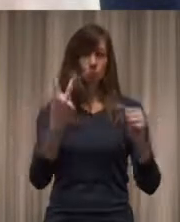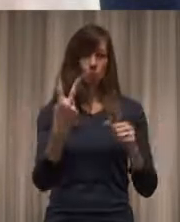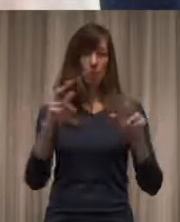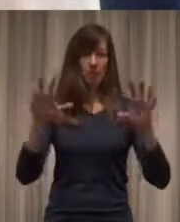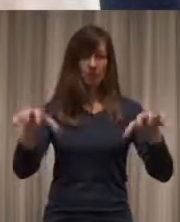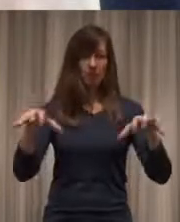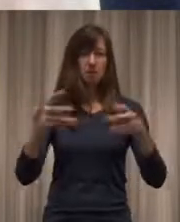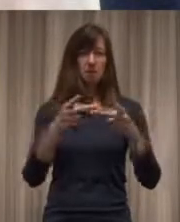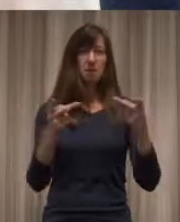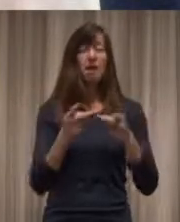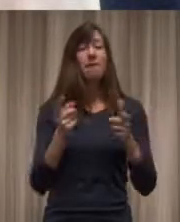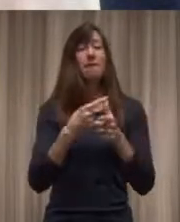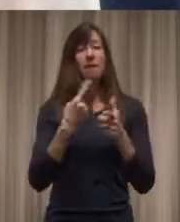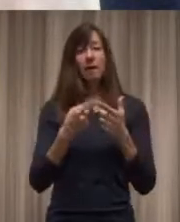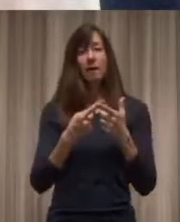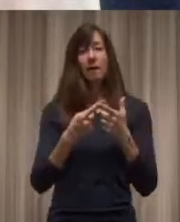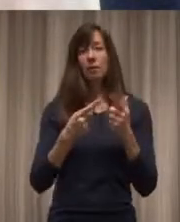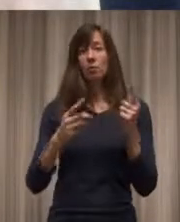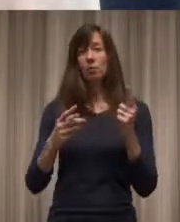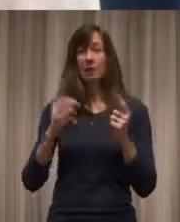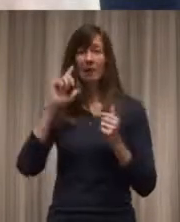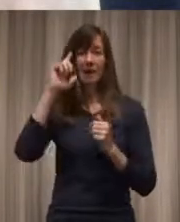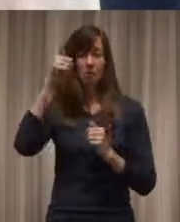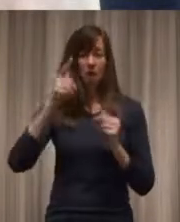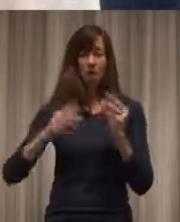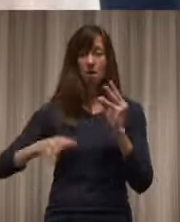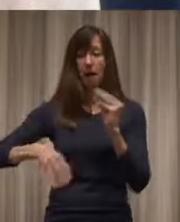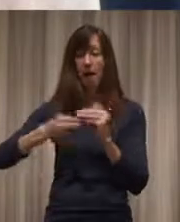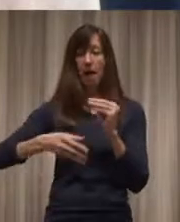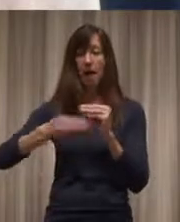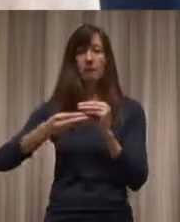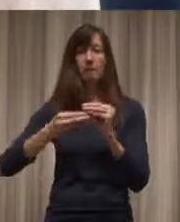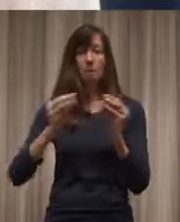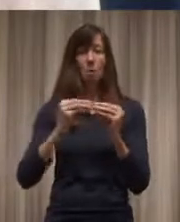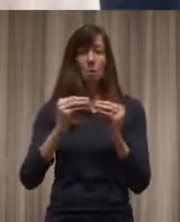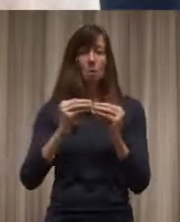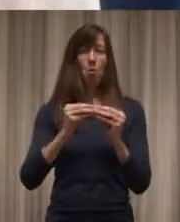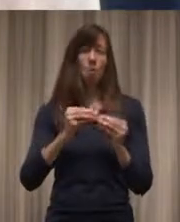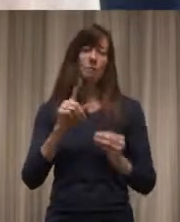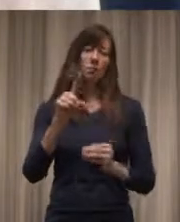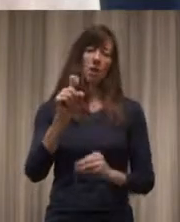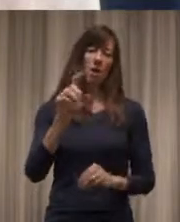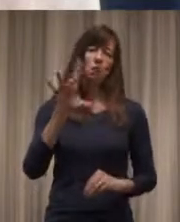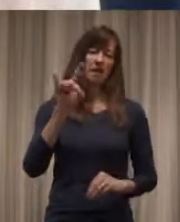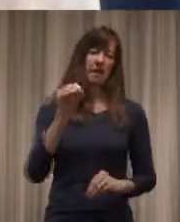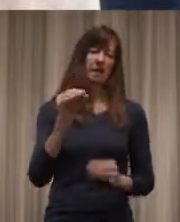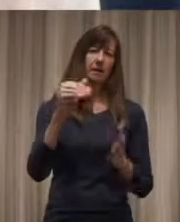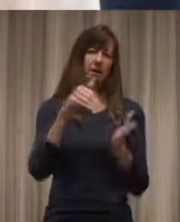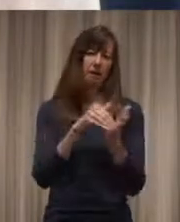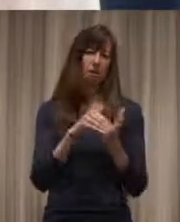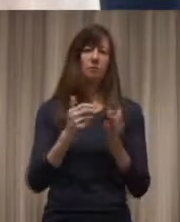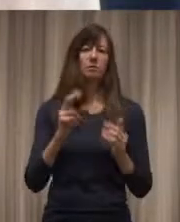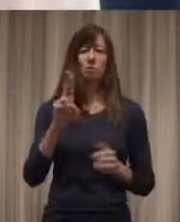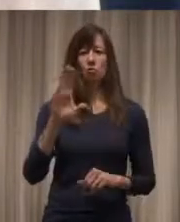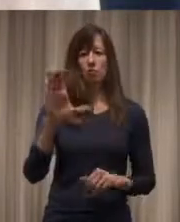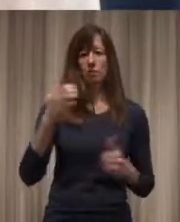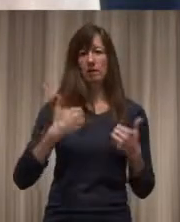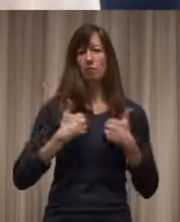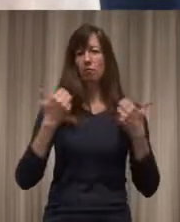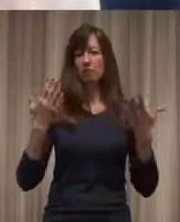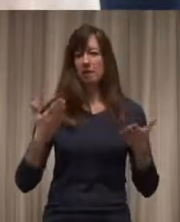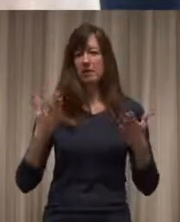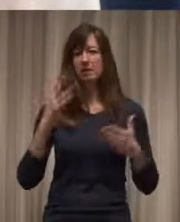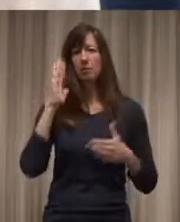the 180,000 residents vaccinated. Not all of those 180,000 will probably get it initially because some of